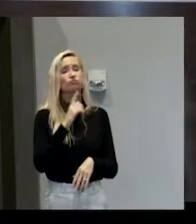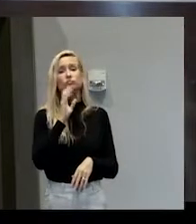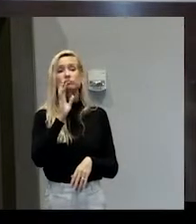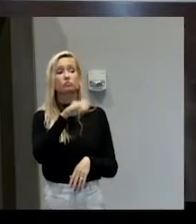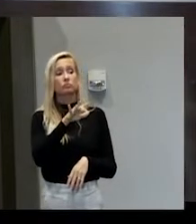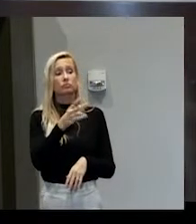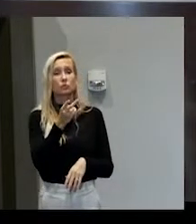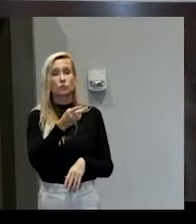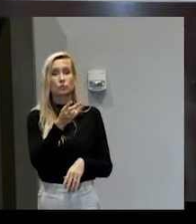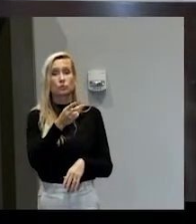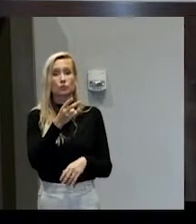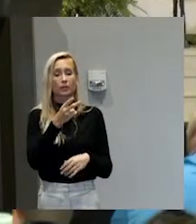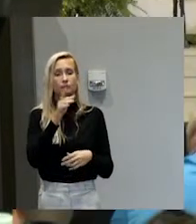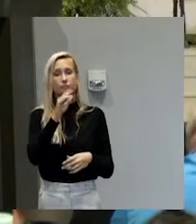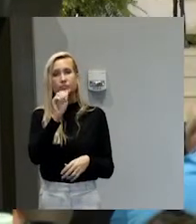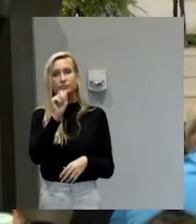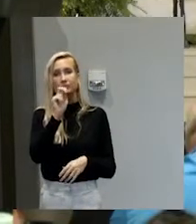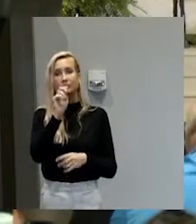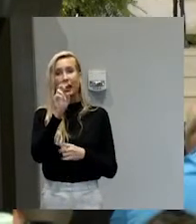Sue Ann,